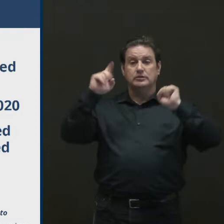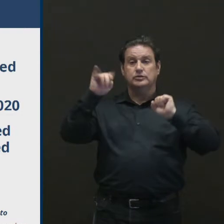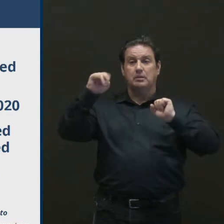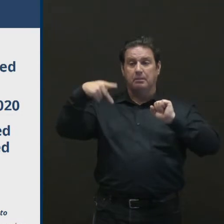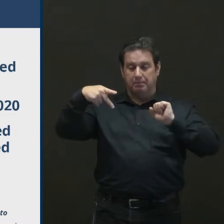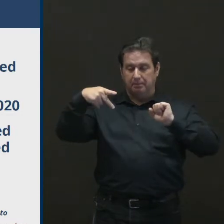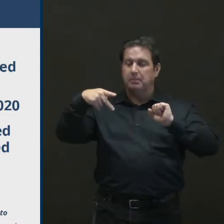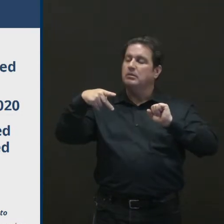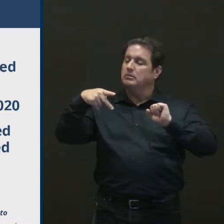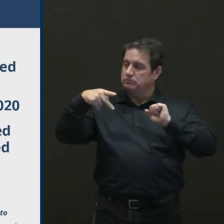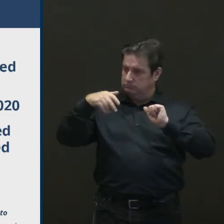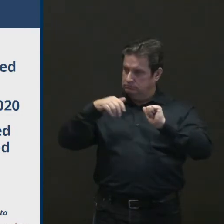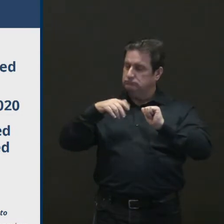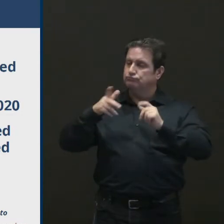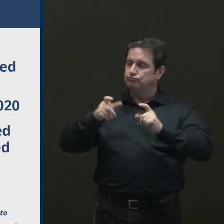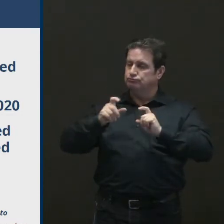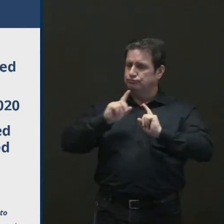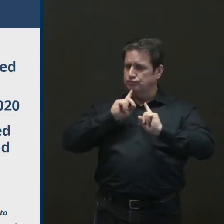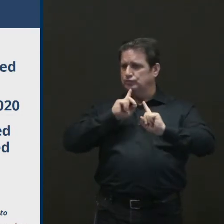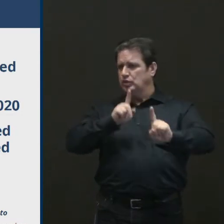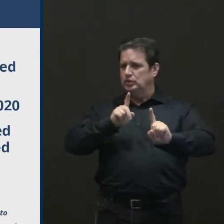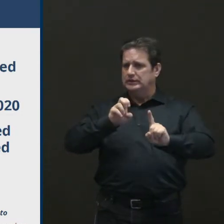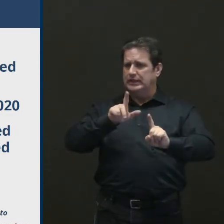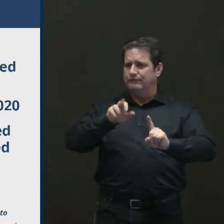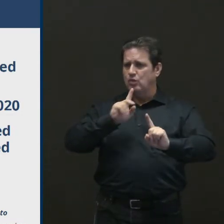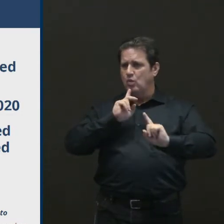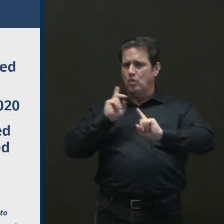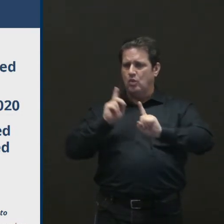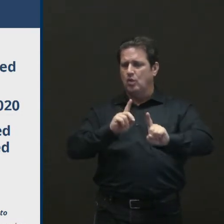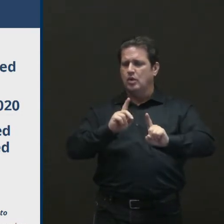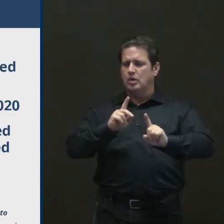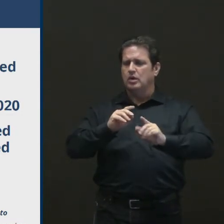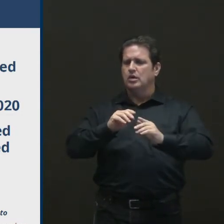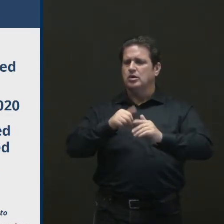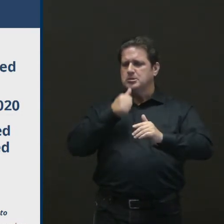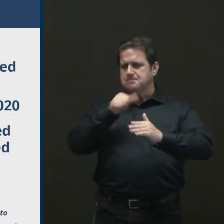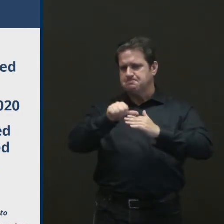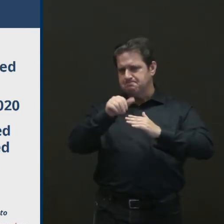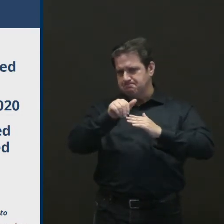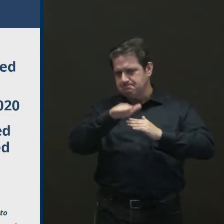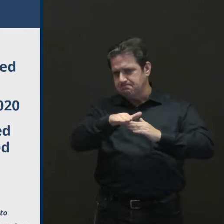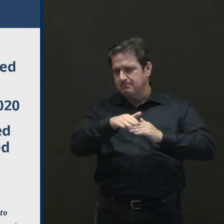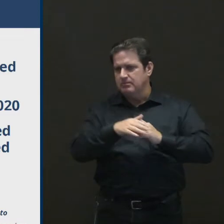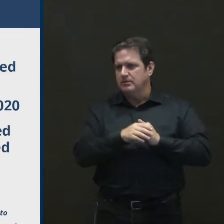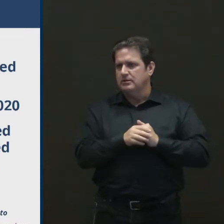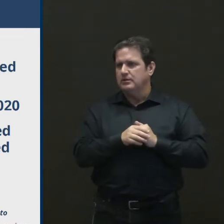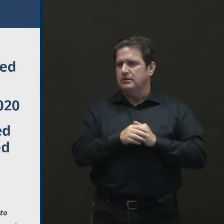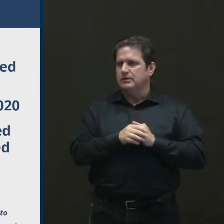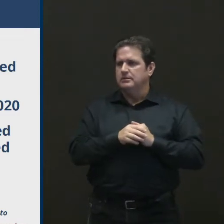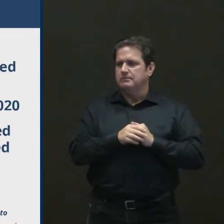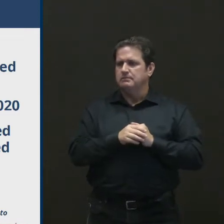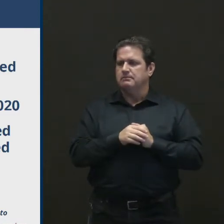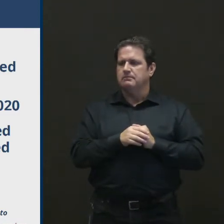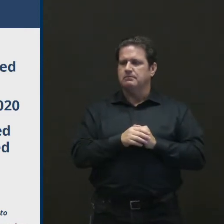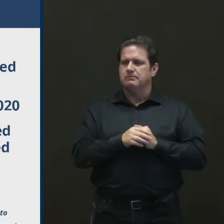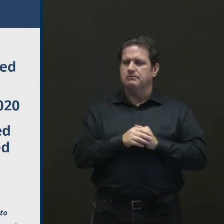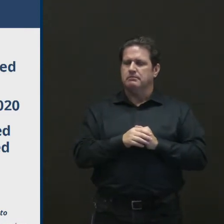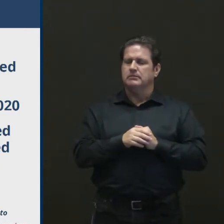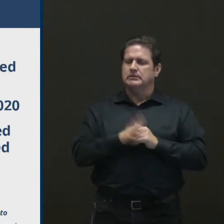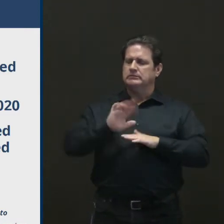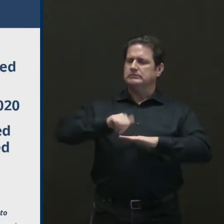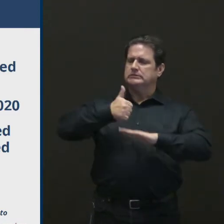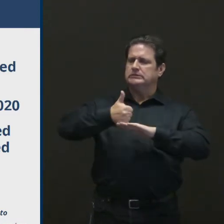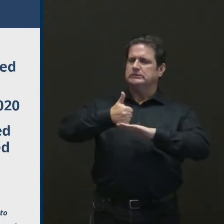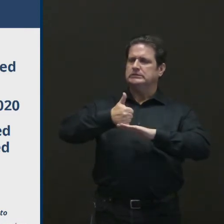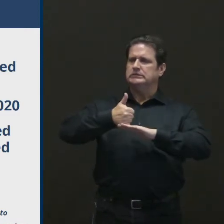Trump has issued an executive order or a memorandum, I think is probably a more appropriate way of putting that established